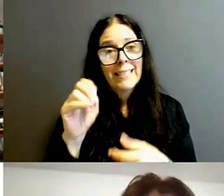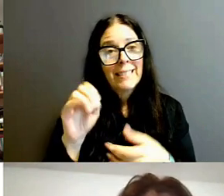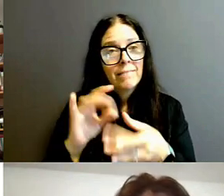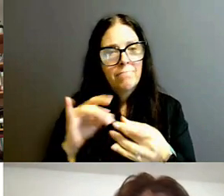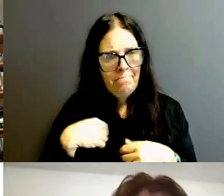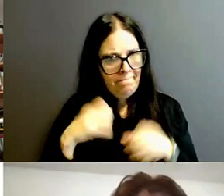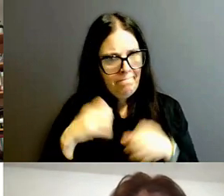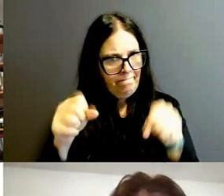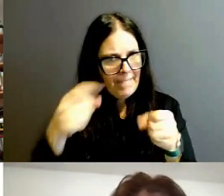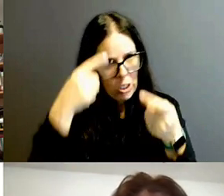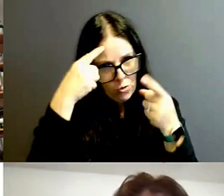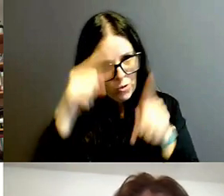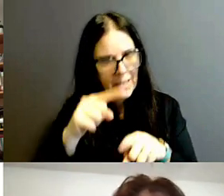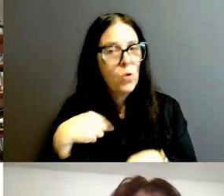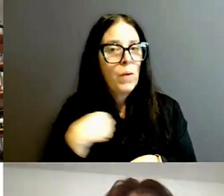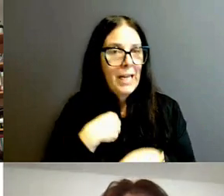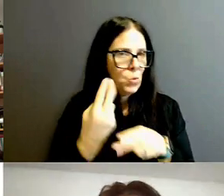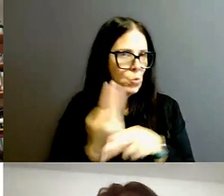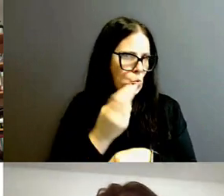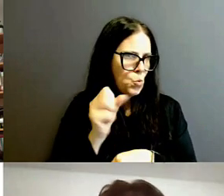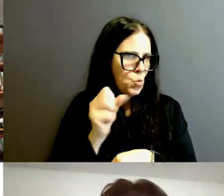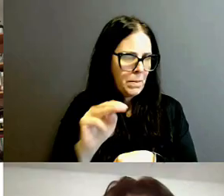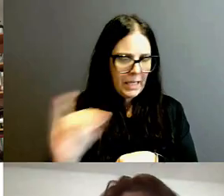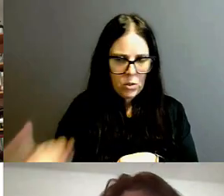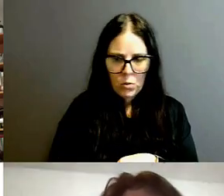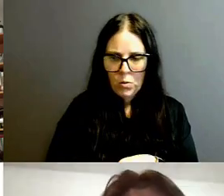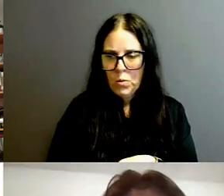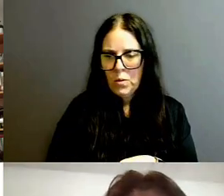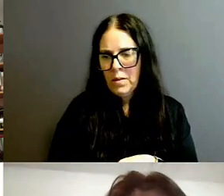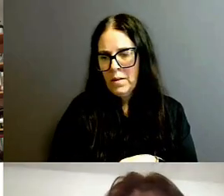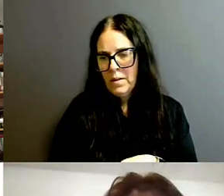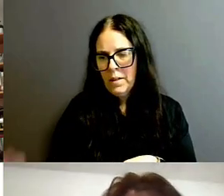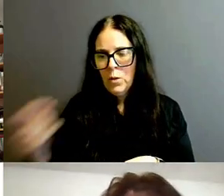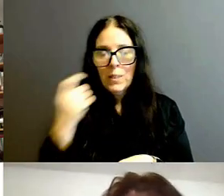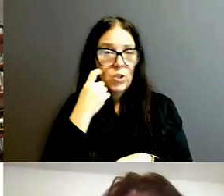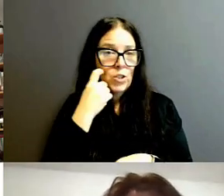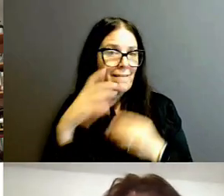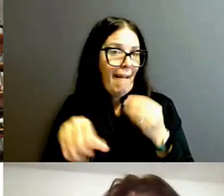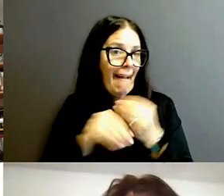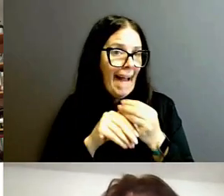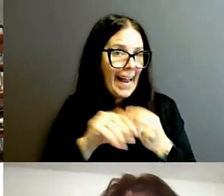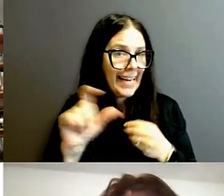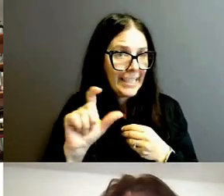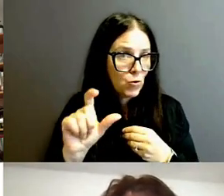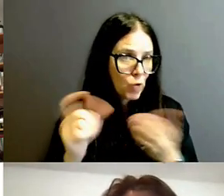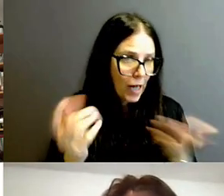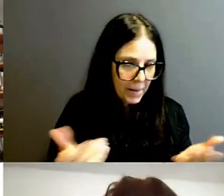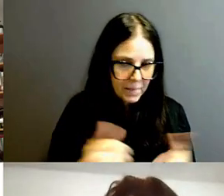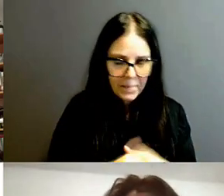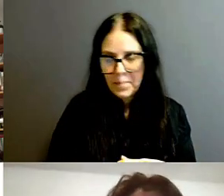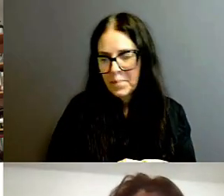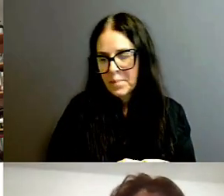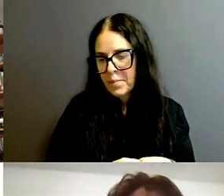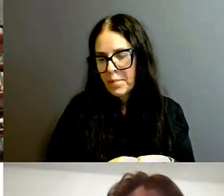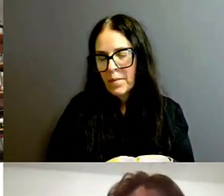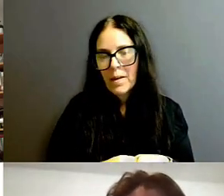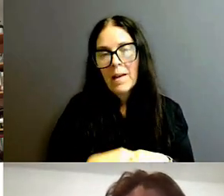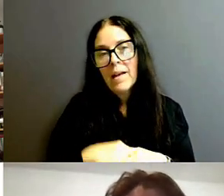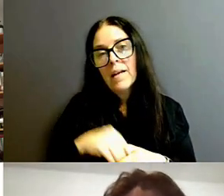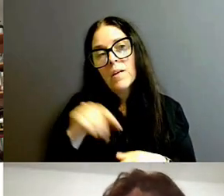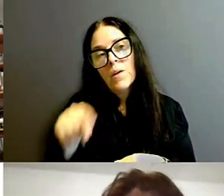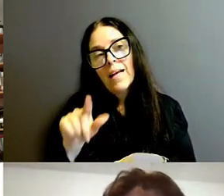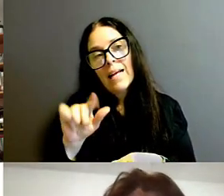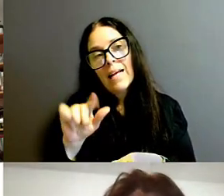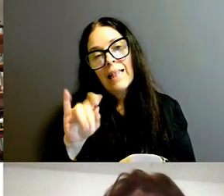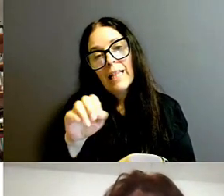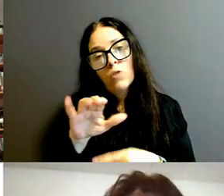we've been using social media as well, and just added our Instagram account. So this Literacy Legacy